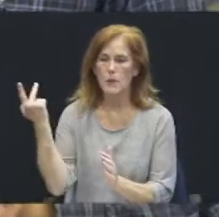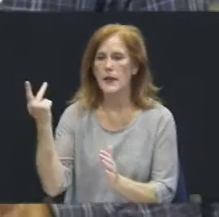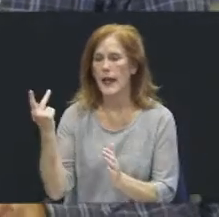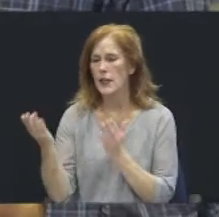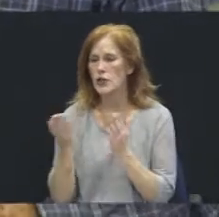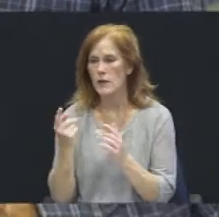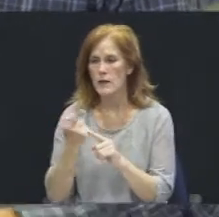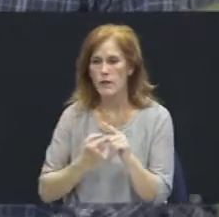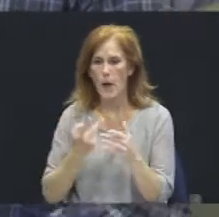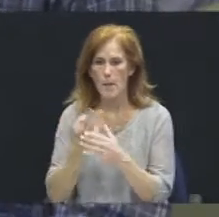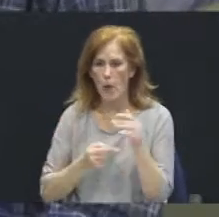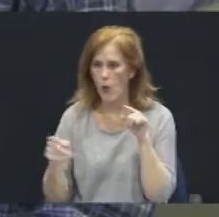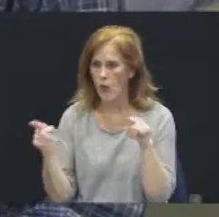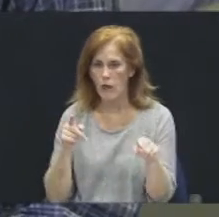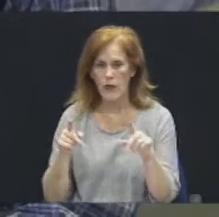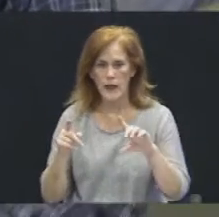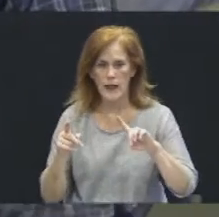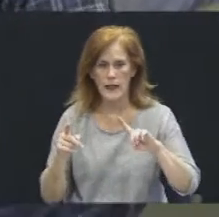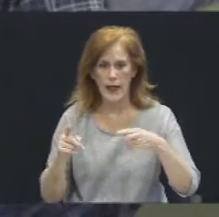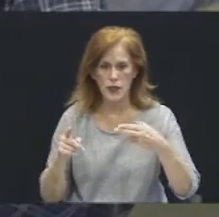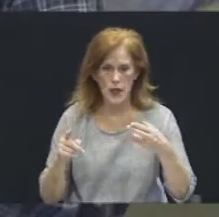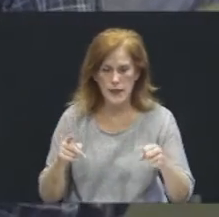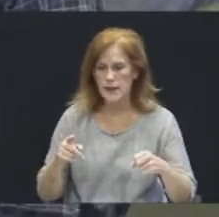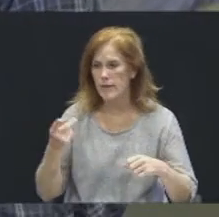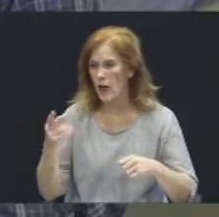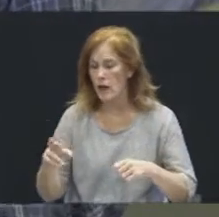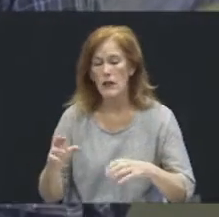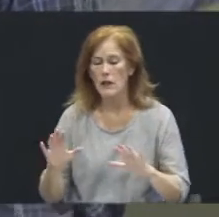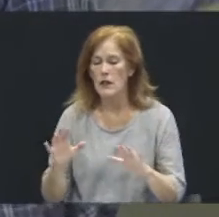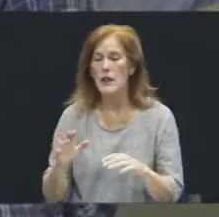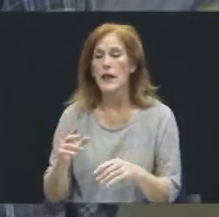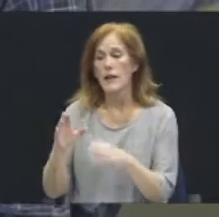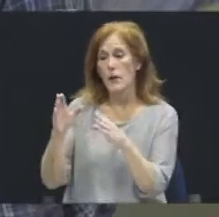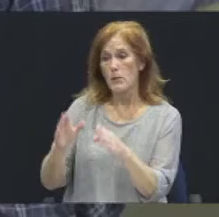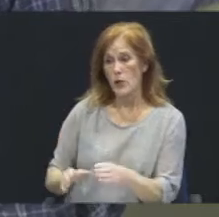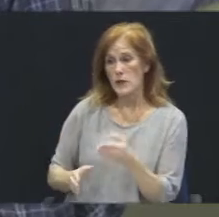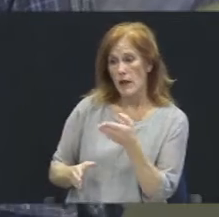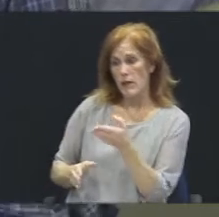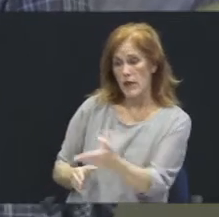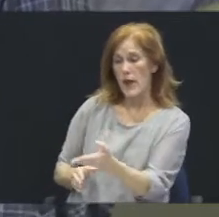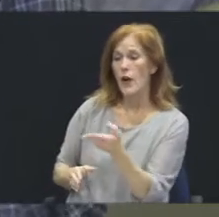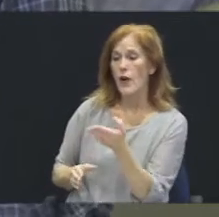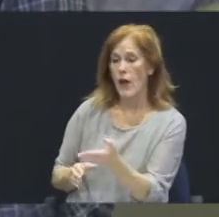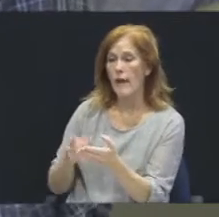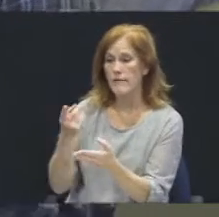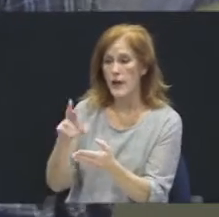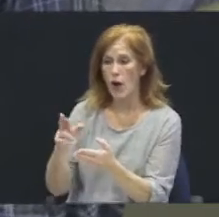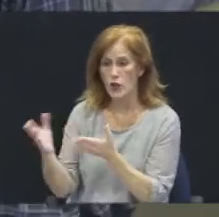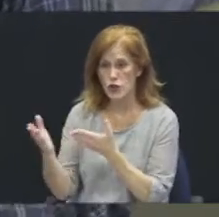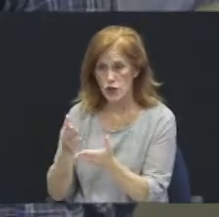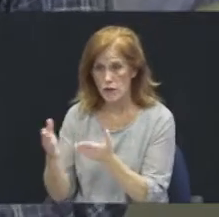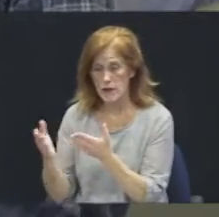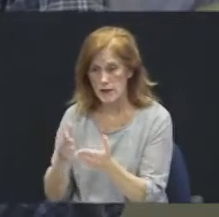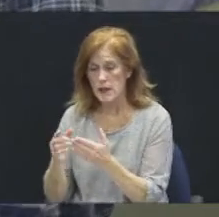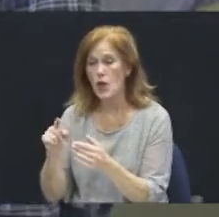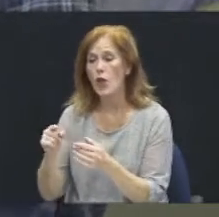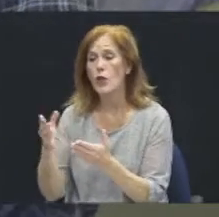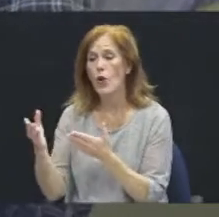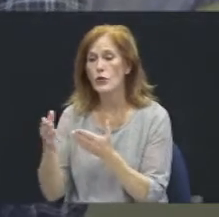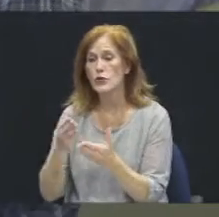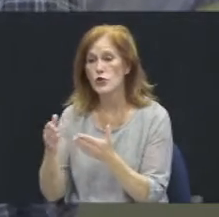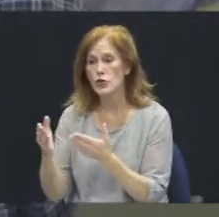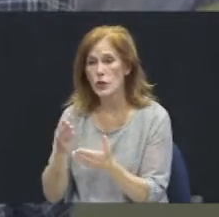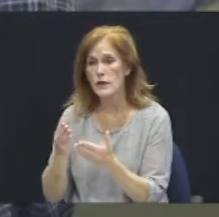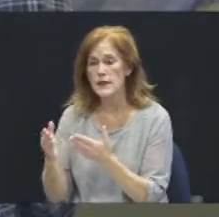services realm to say that if an individual was on the wait list for VR services, that those services were